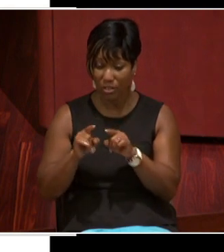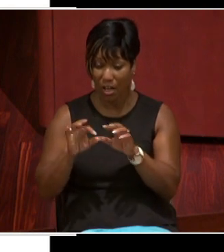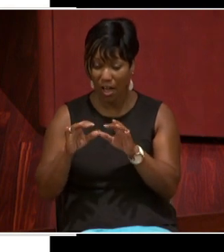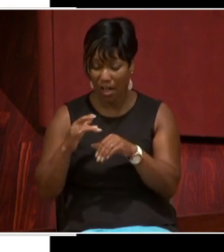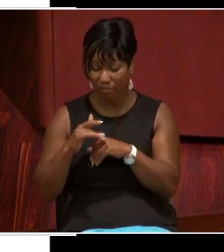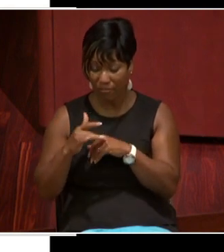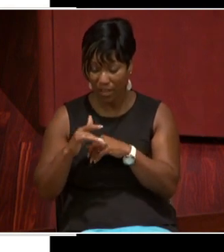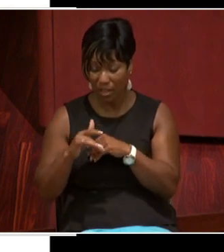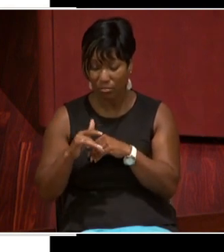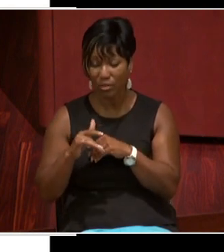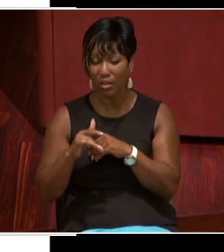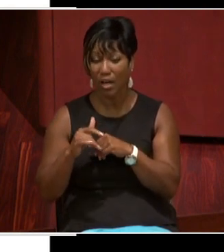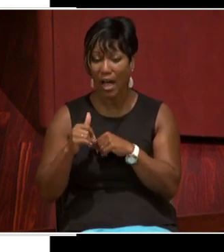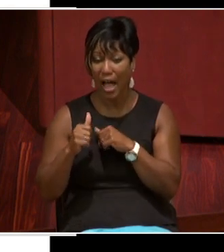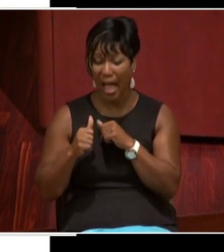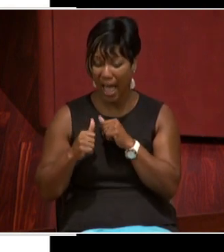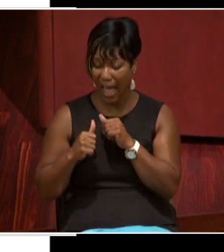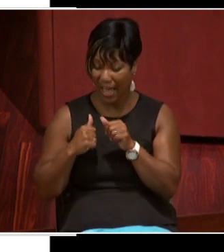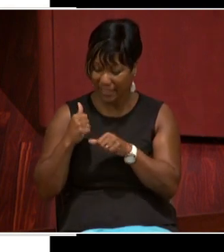online at Ancestry.com,